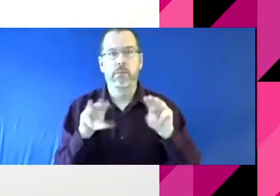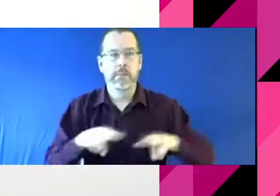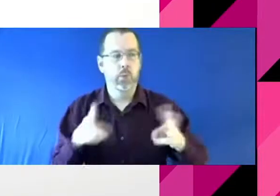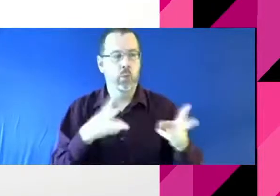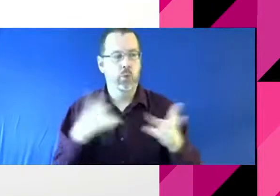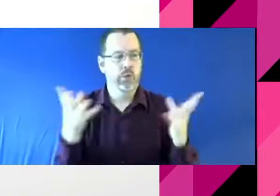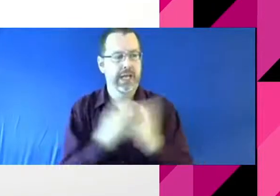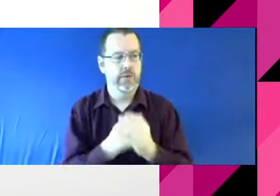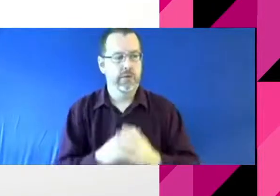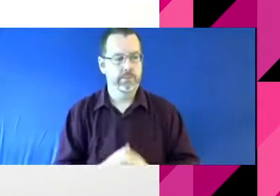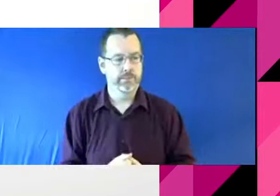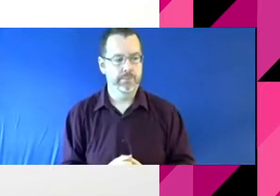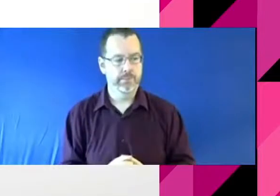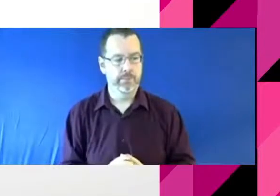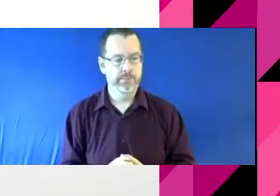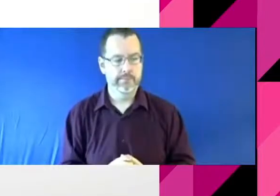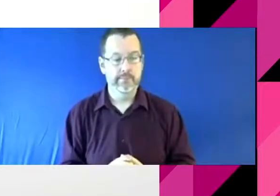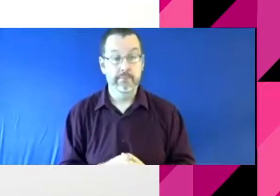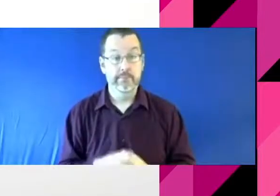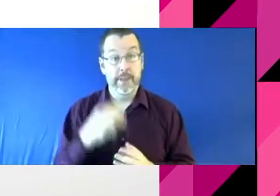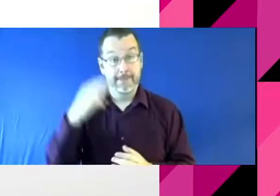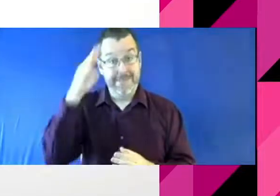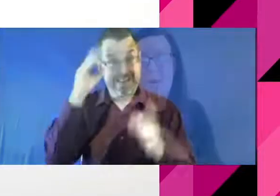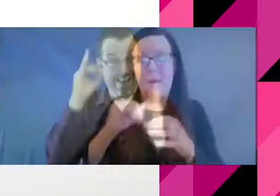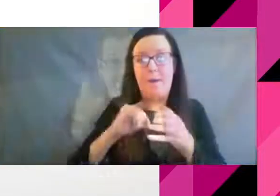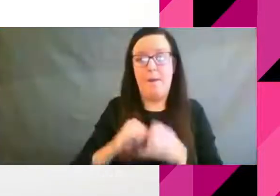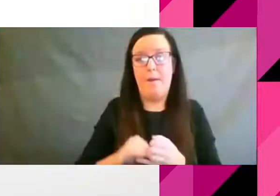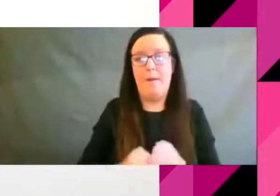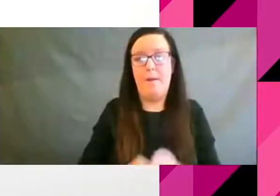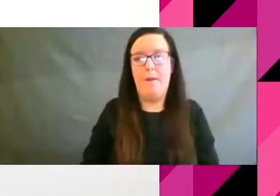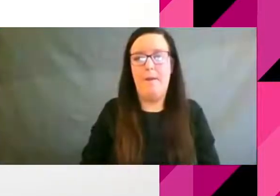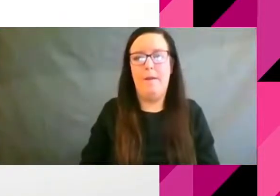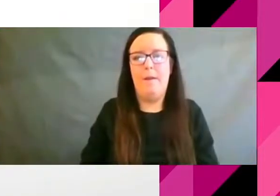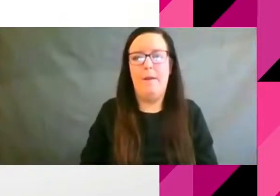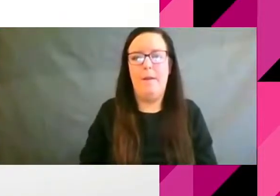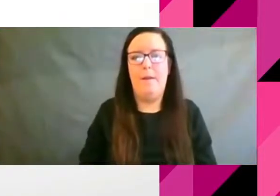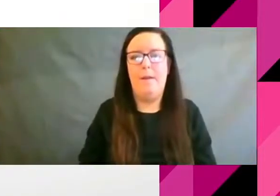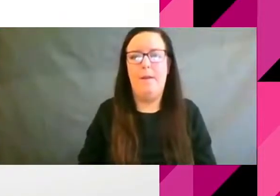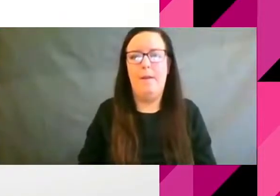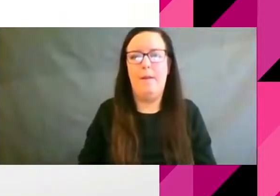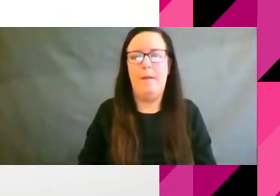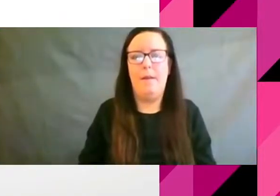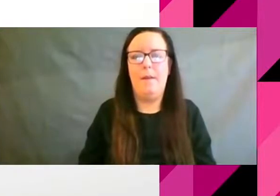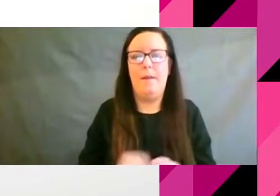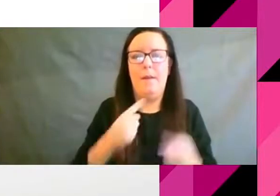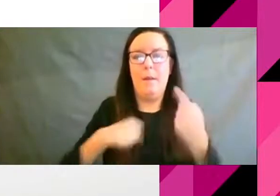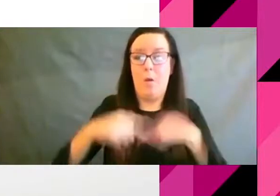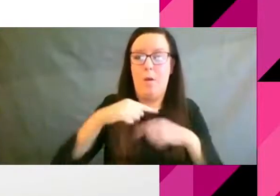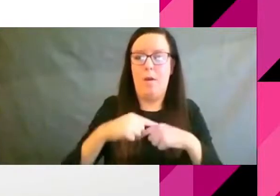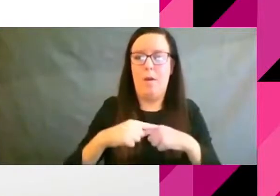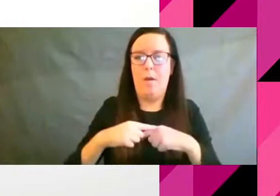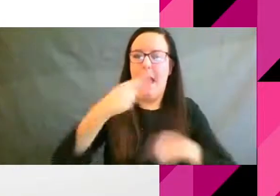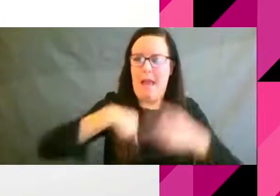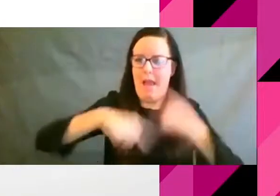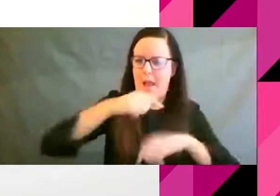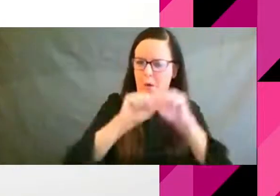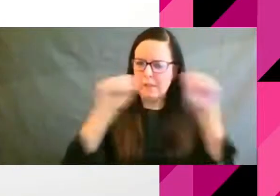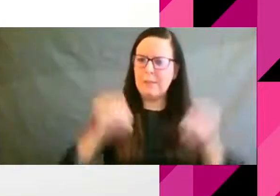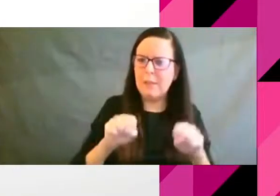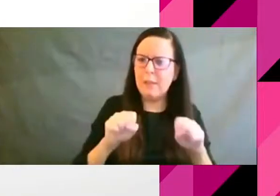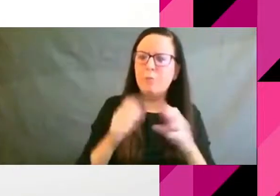with mental health issues, who are engaging with the criminal justice system. Our system should be able to meet a diverse range of needs,